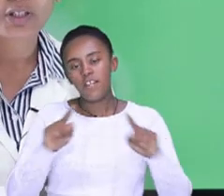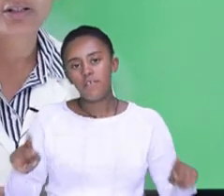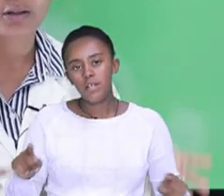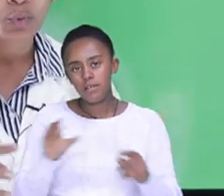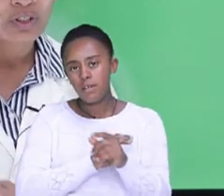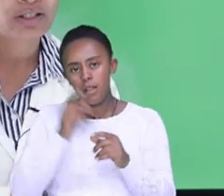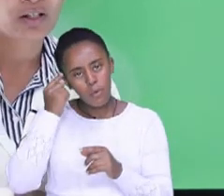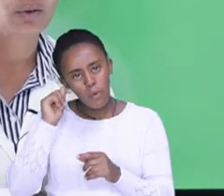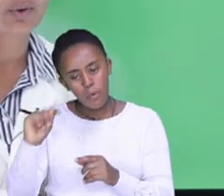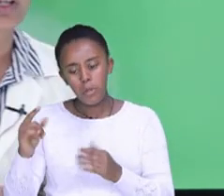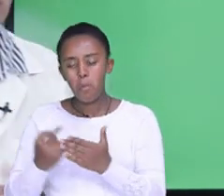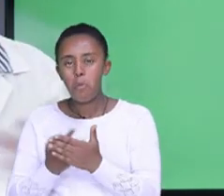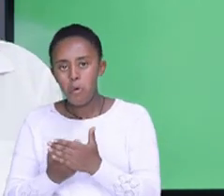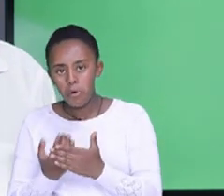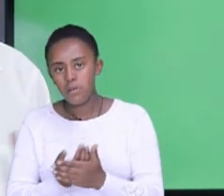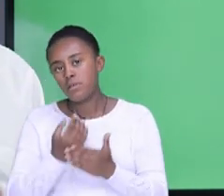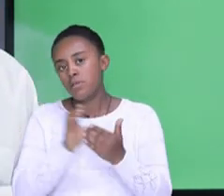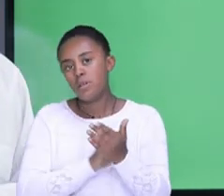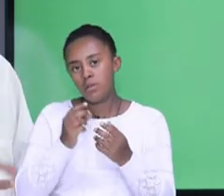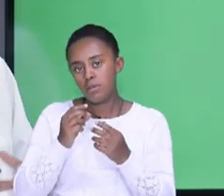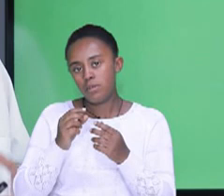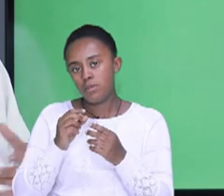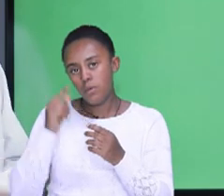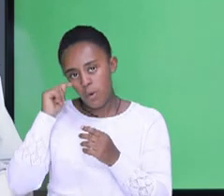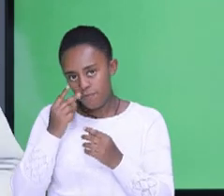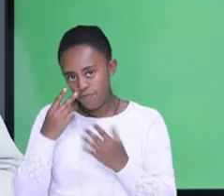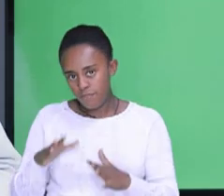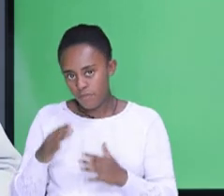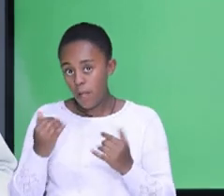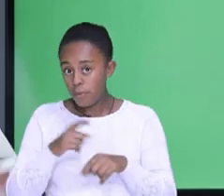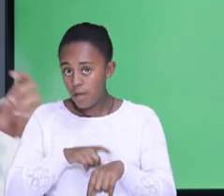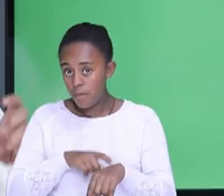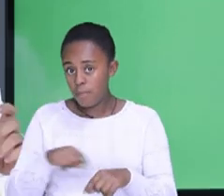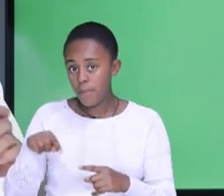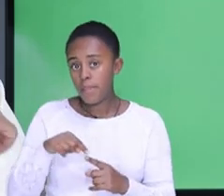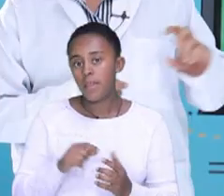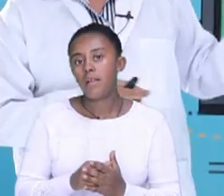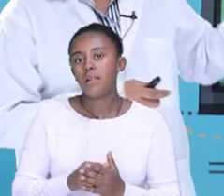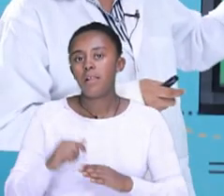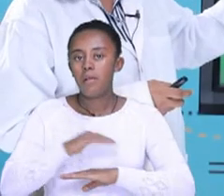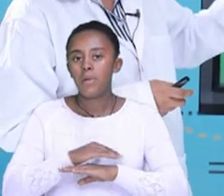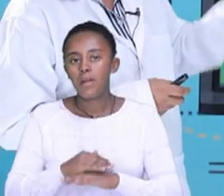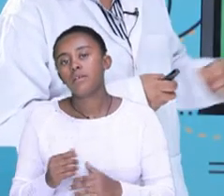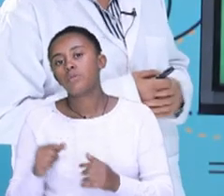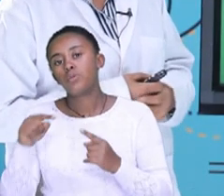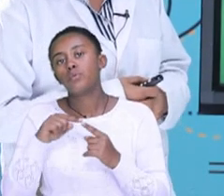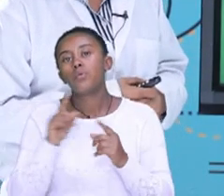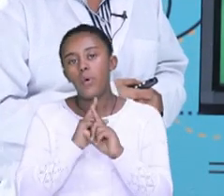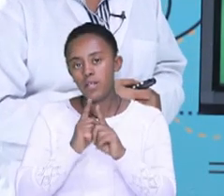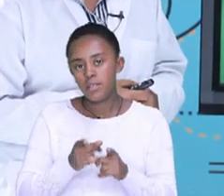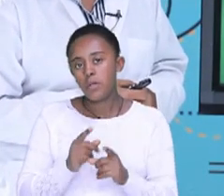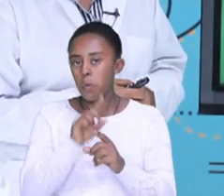cell theories, the modern cell theory, and so on. So now it's time to have a break in order to